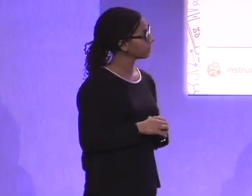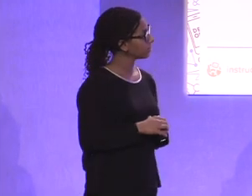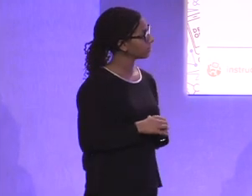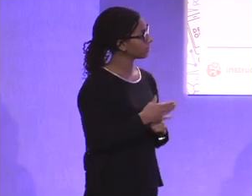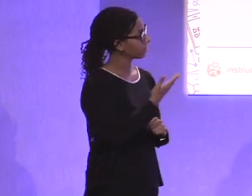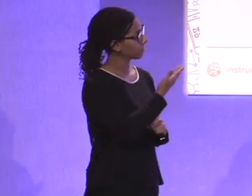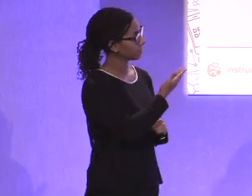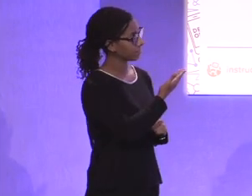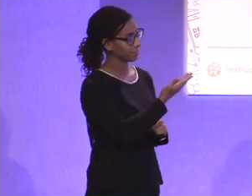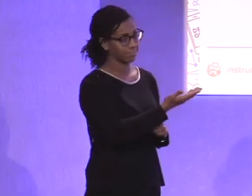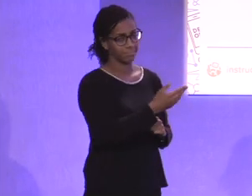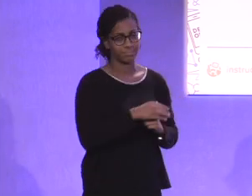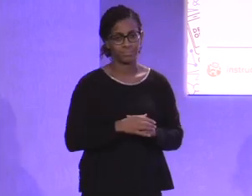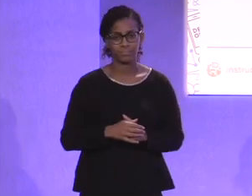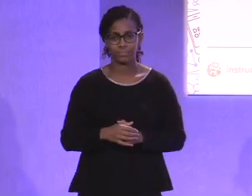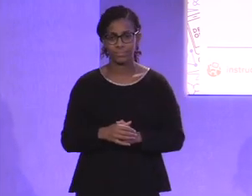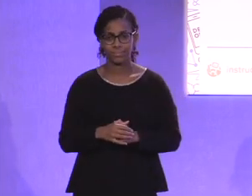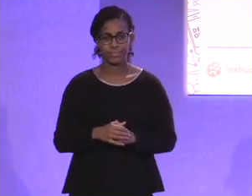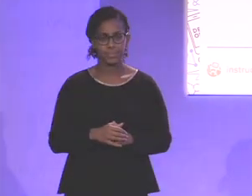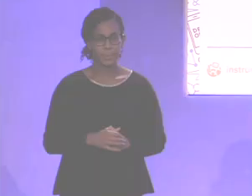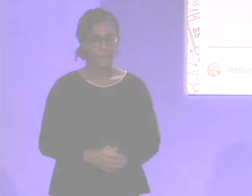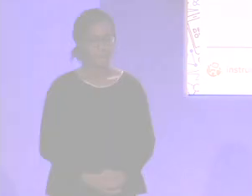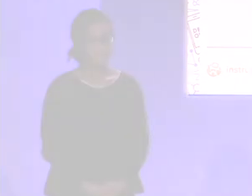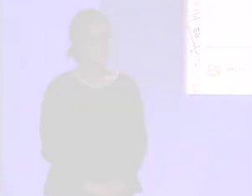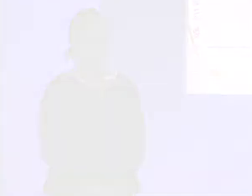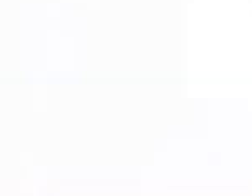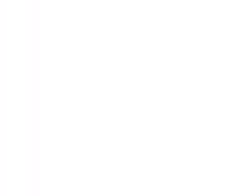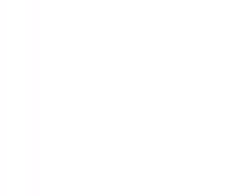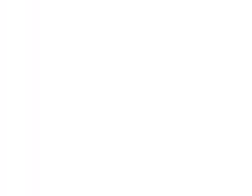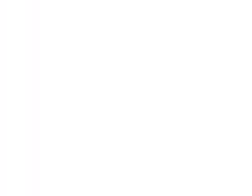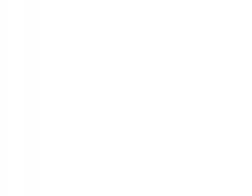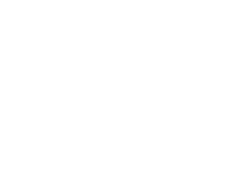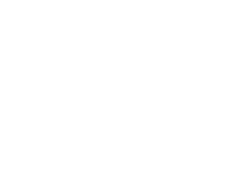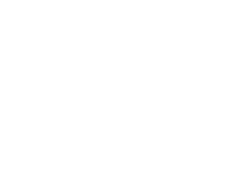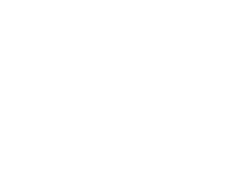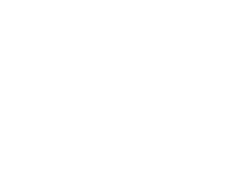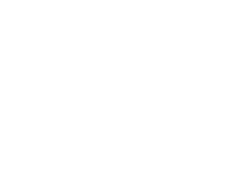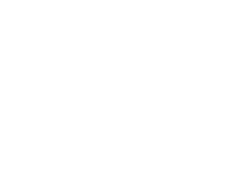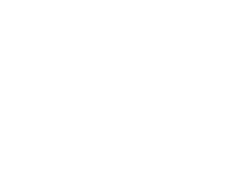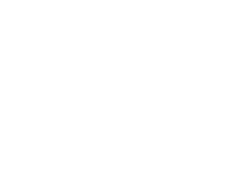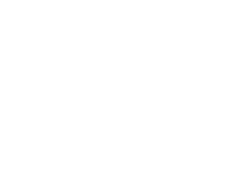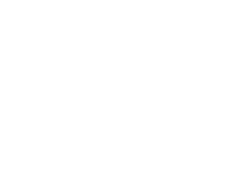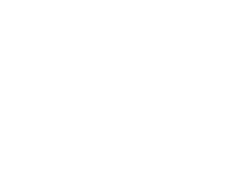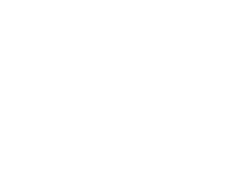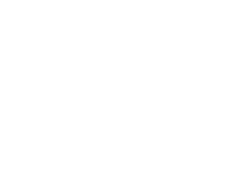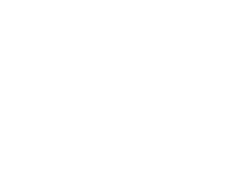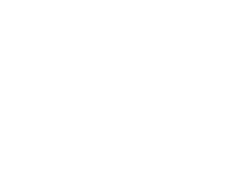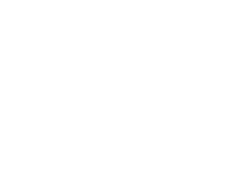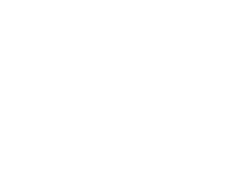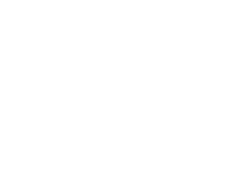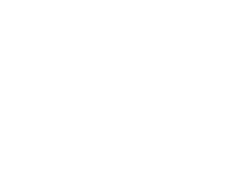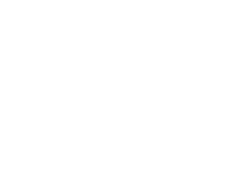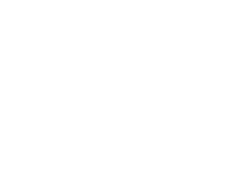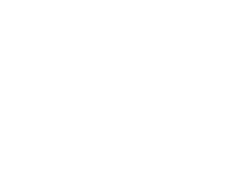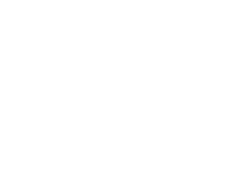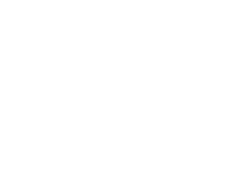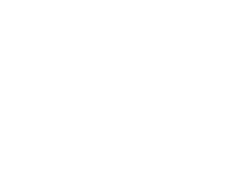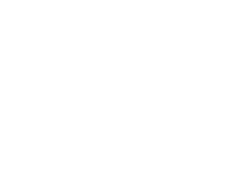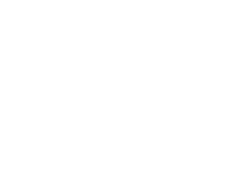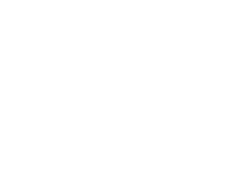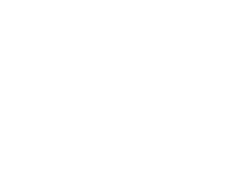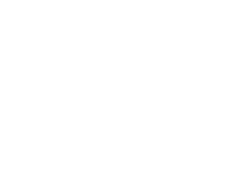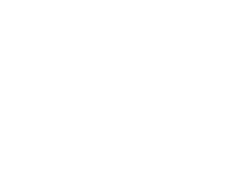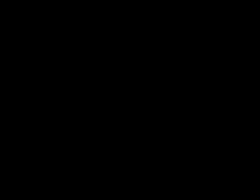me. I hope that was helpful. Thank you.